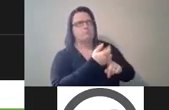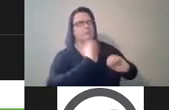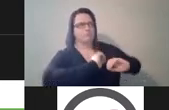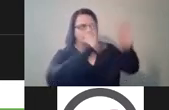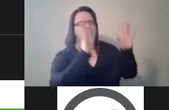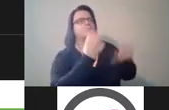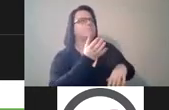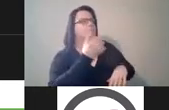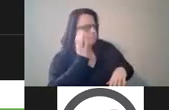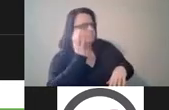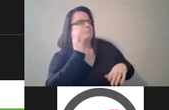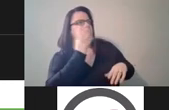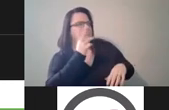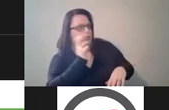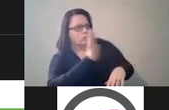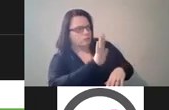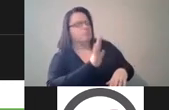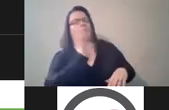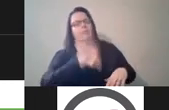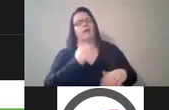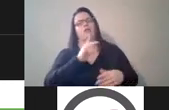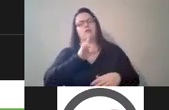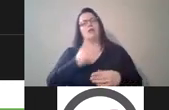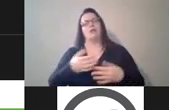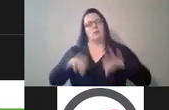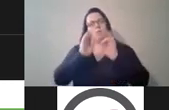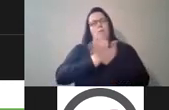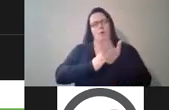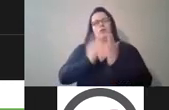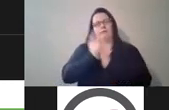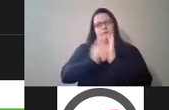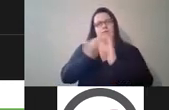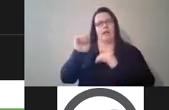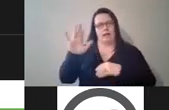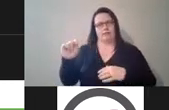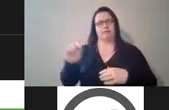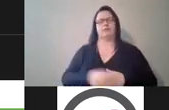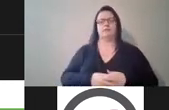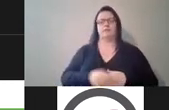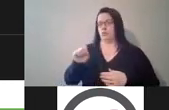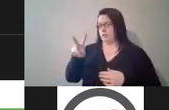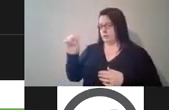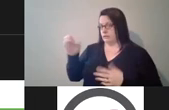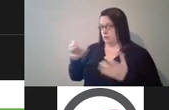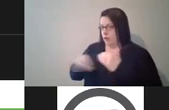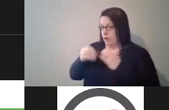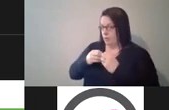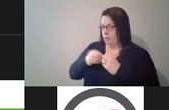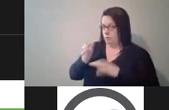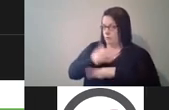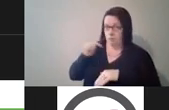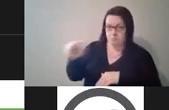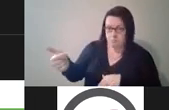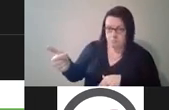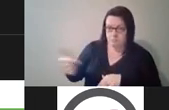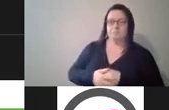principle that's fundamental to the Act. Steve, anything to add before I go to the next one, or before I hand it back to you?